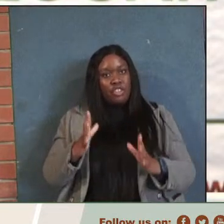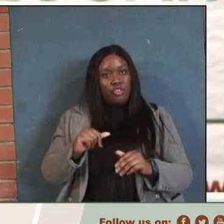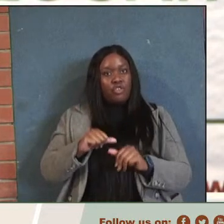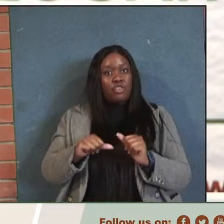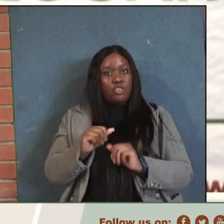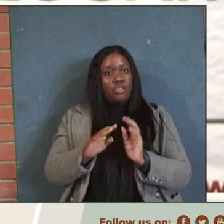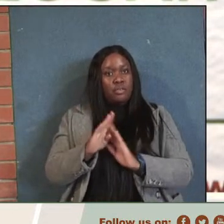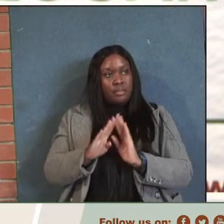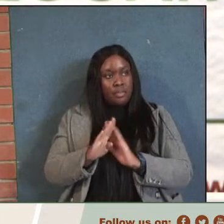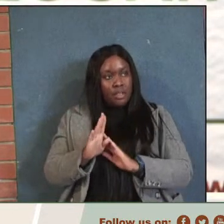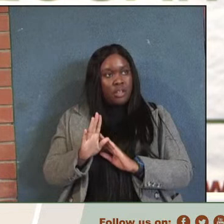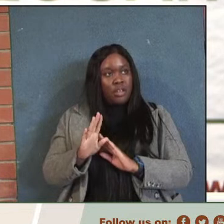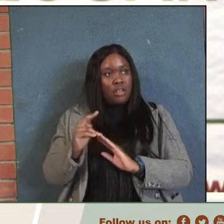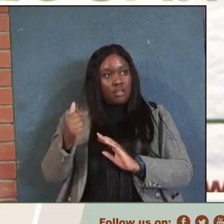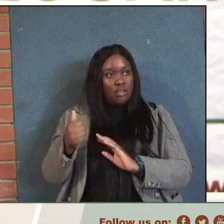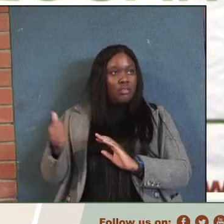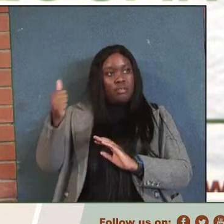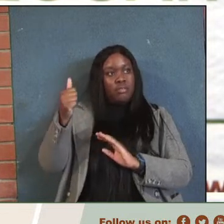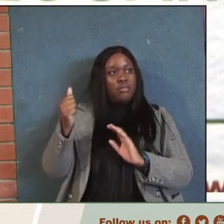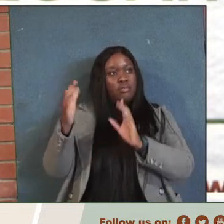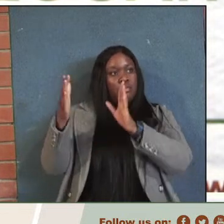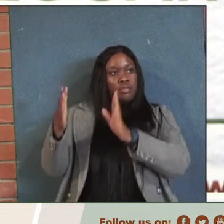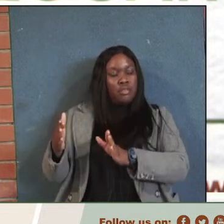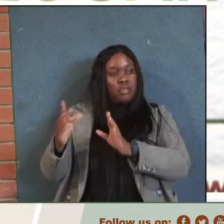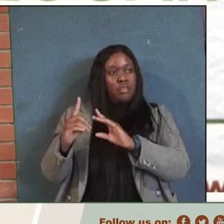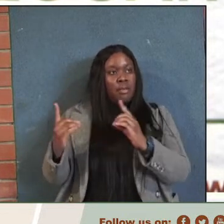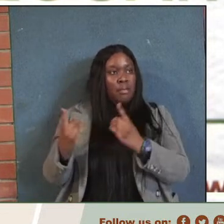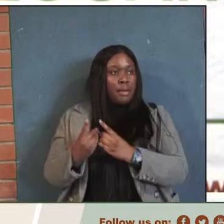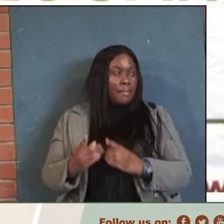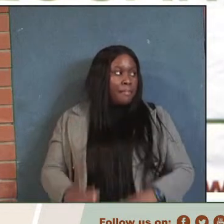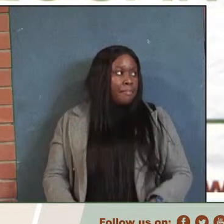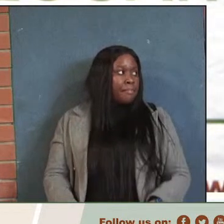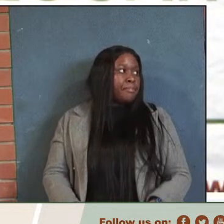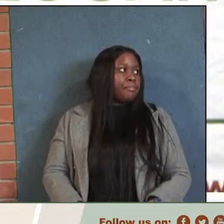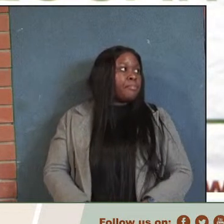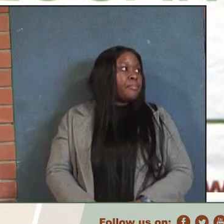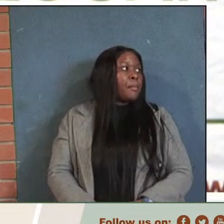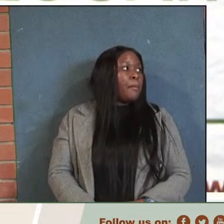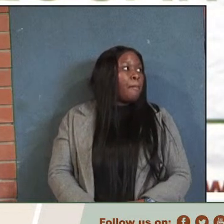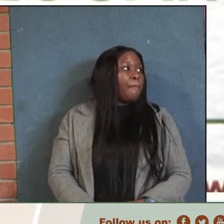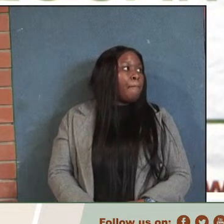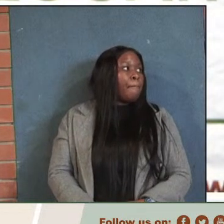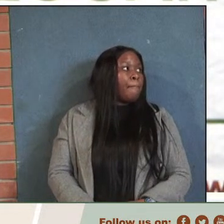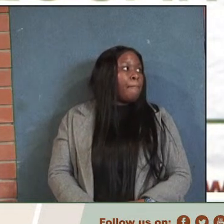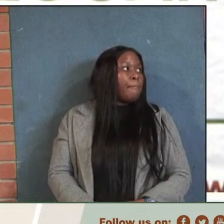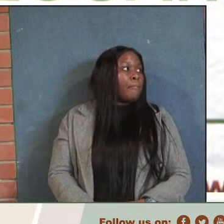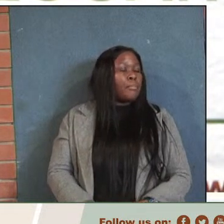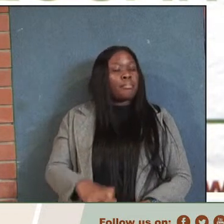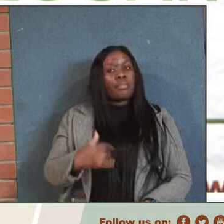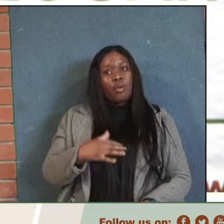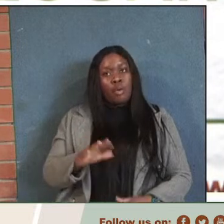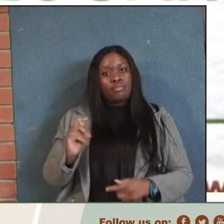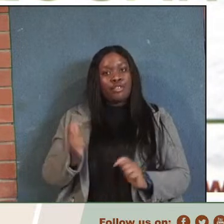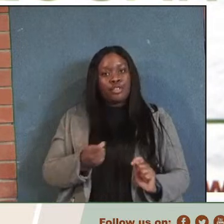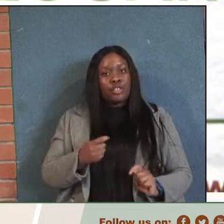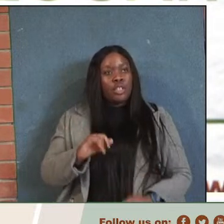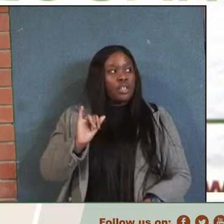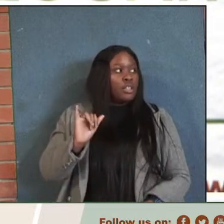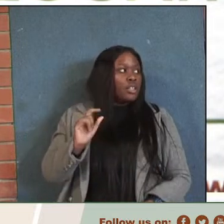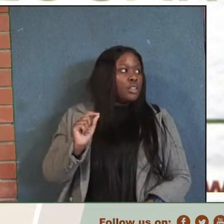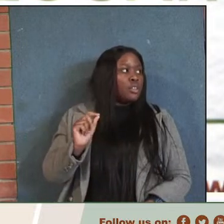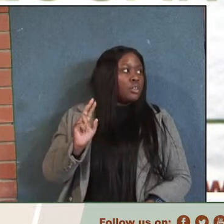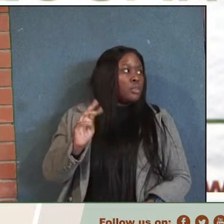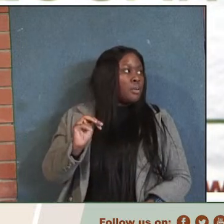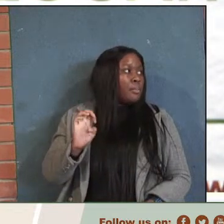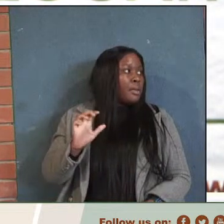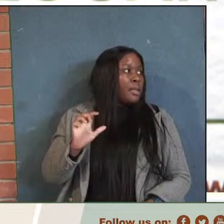Head Department. Thank you, ma'am. Thank you so much. I now introduce Itumeleng Mpure, who is